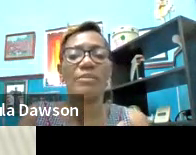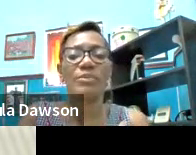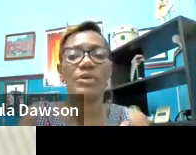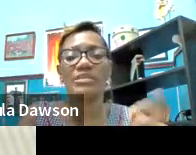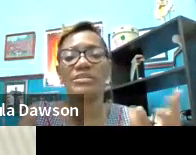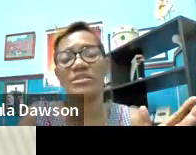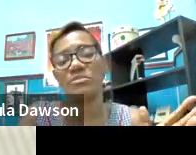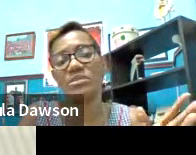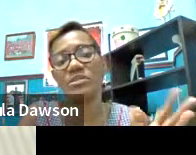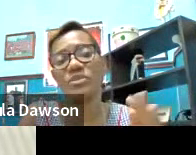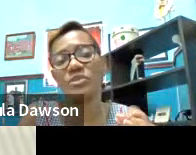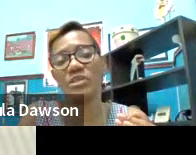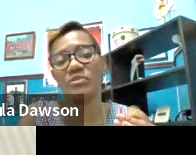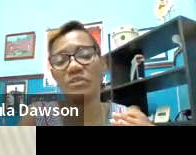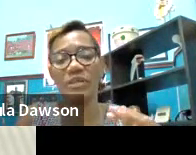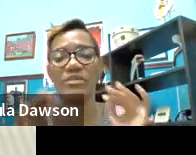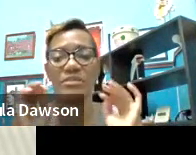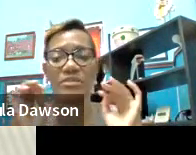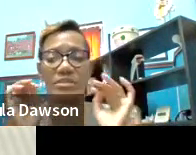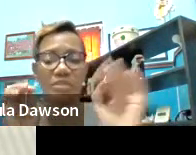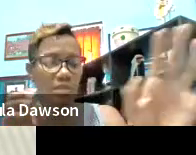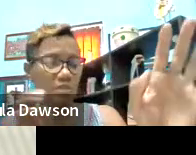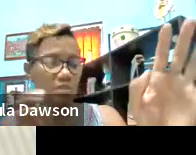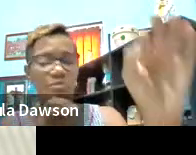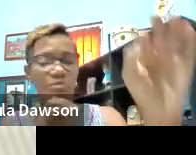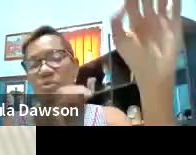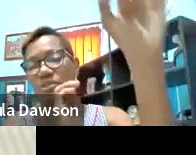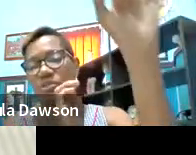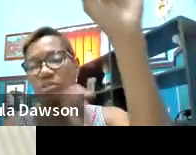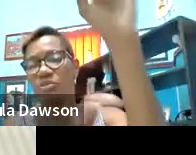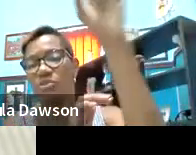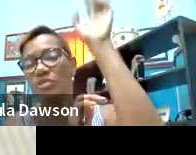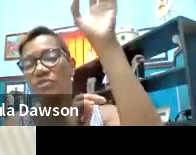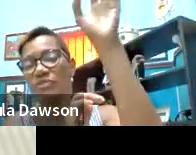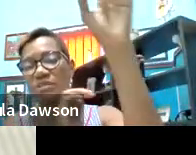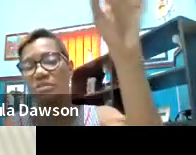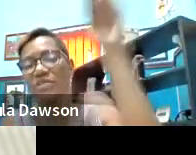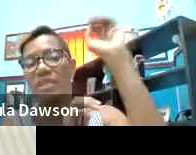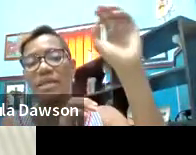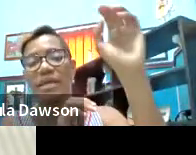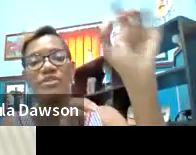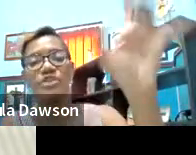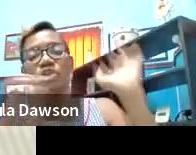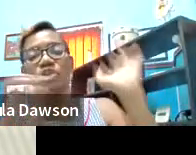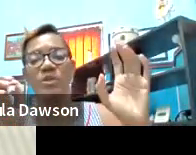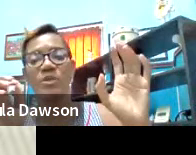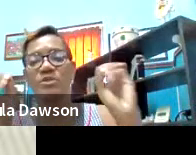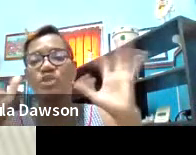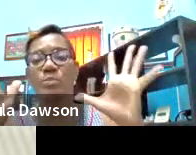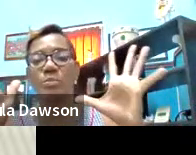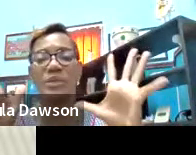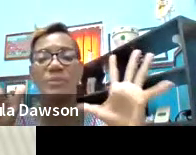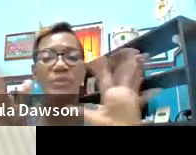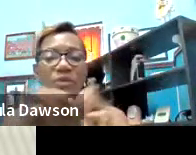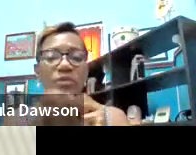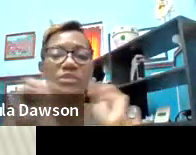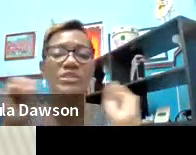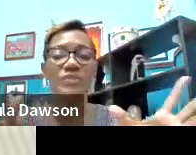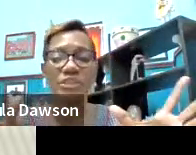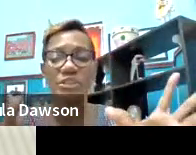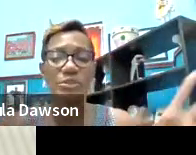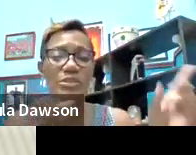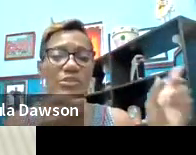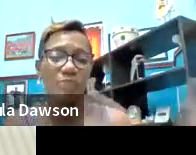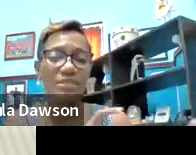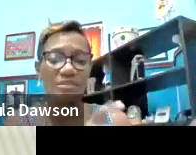So it's hyper excitability of the stretch reflexes. These people, when you try to do the reflex, they kind of jump. They're very jumpy. There's